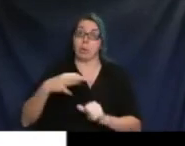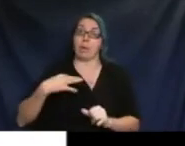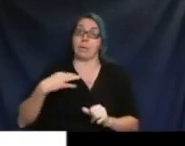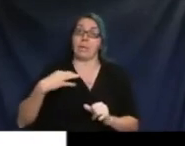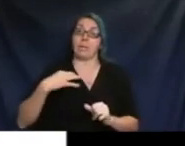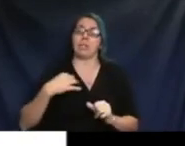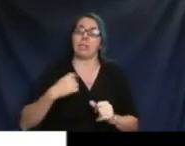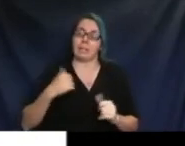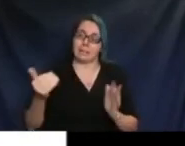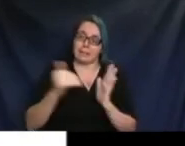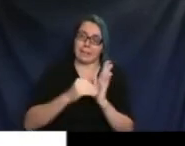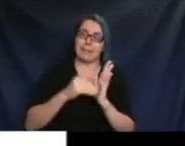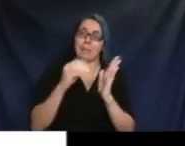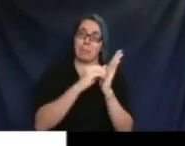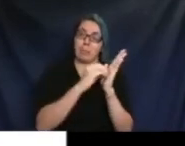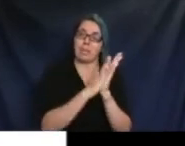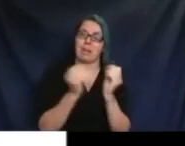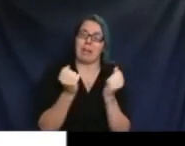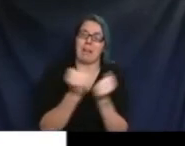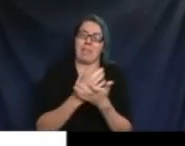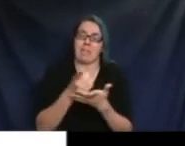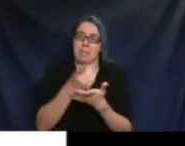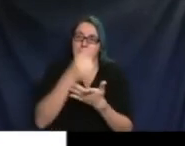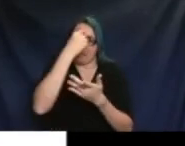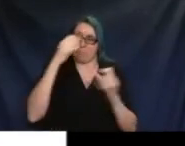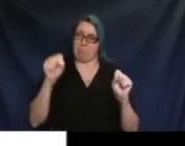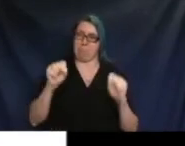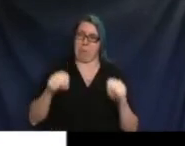the host organization or site.